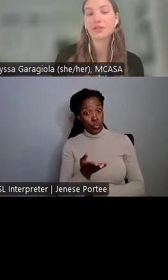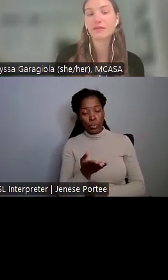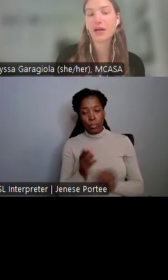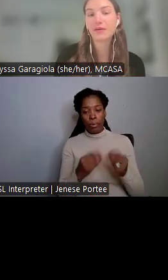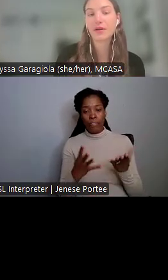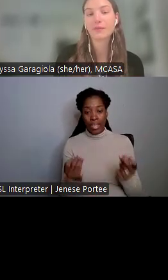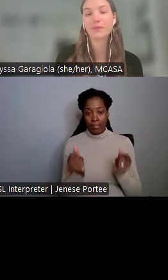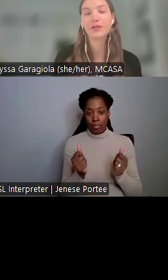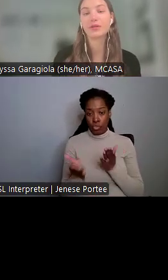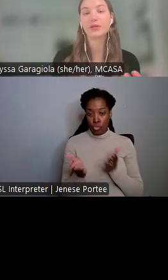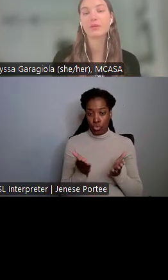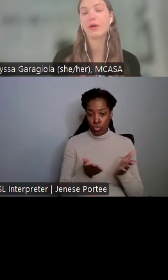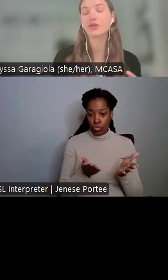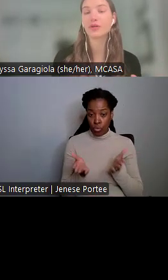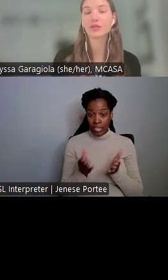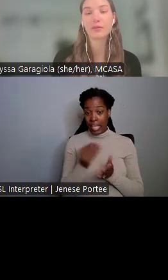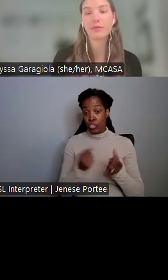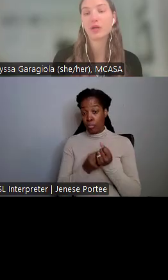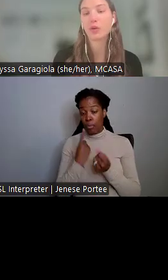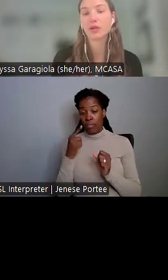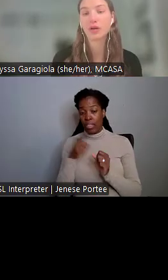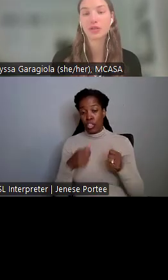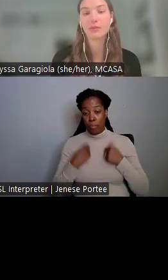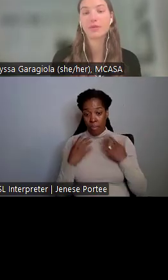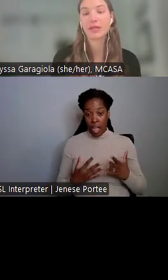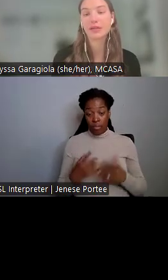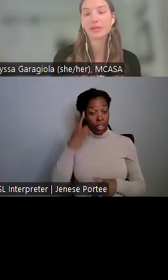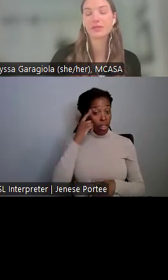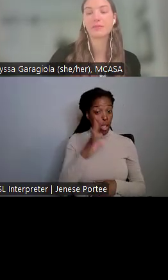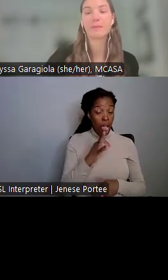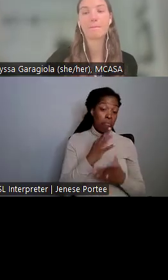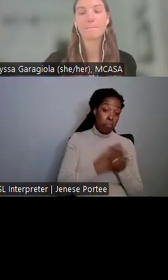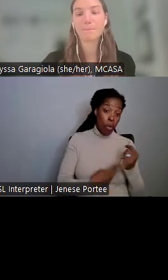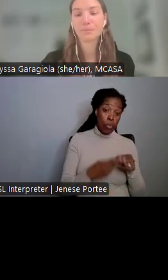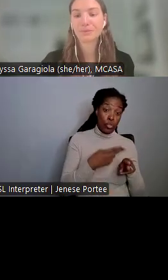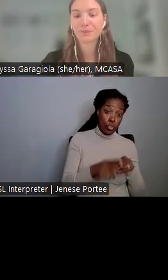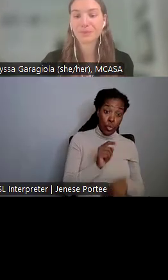this survivor? You can think about short-term and or long-term needs.